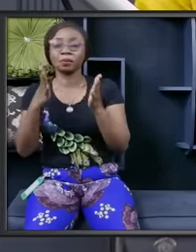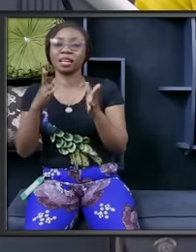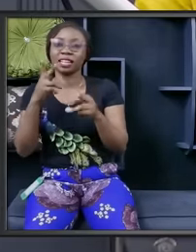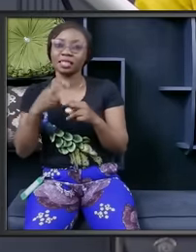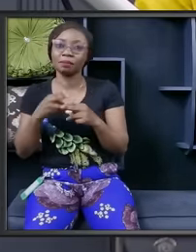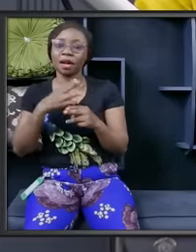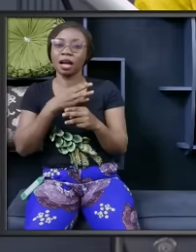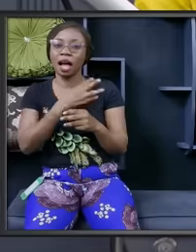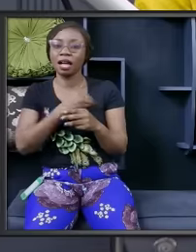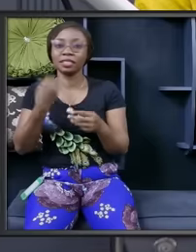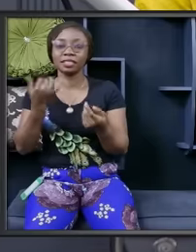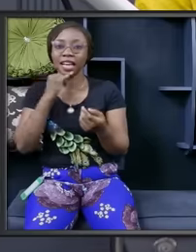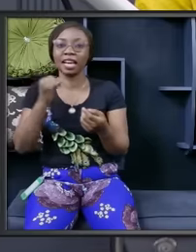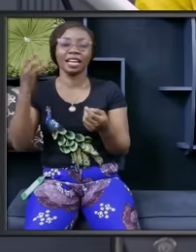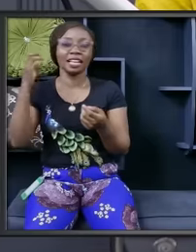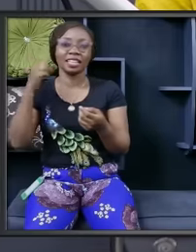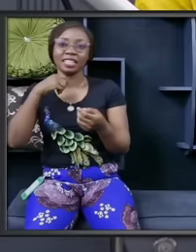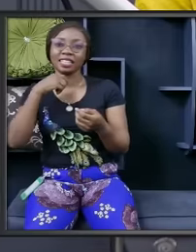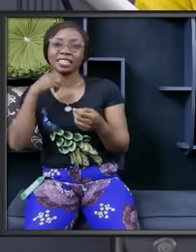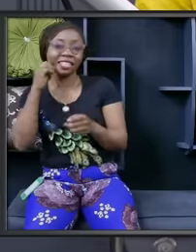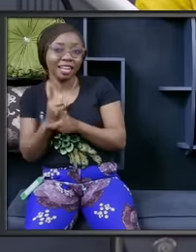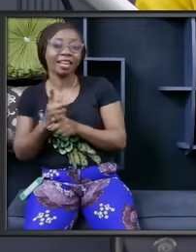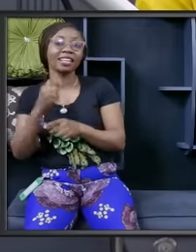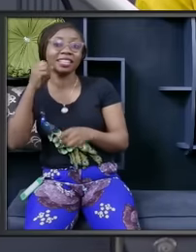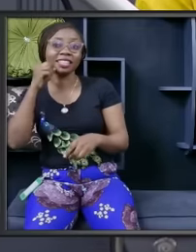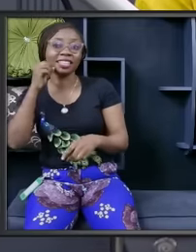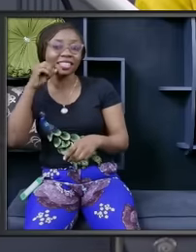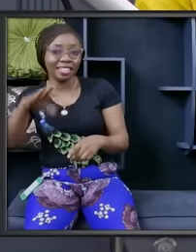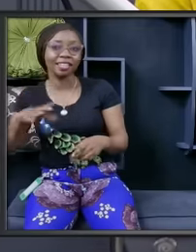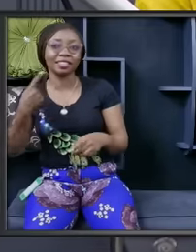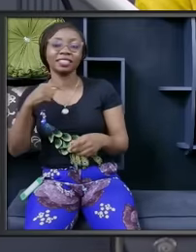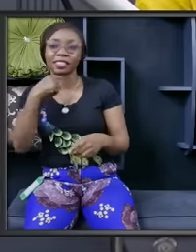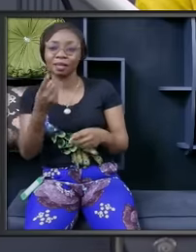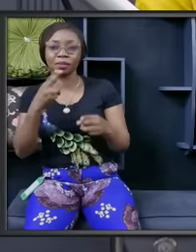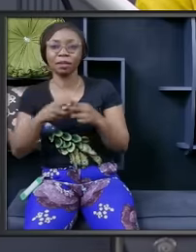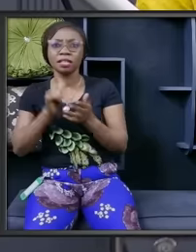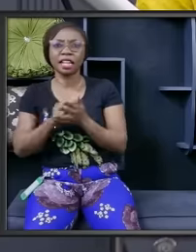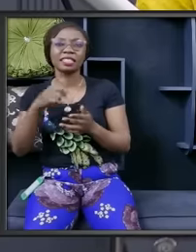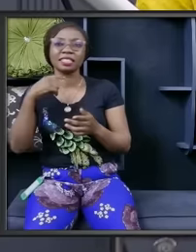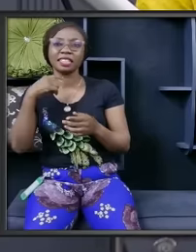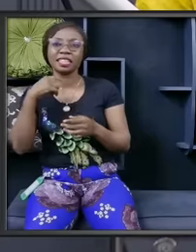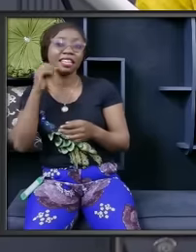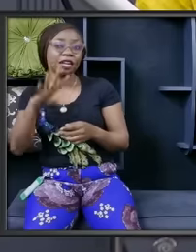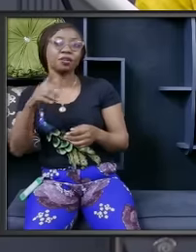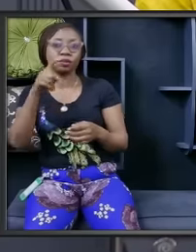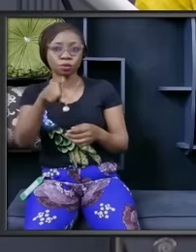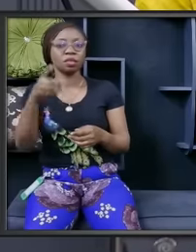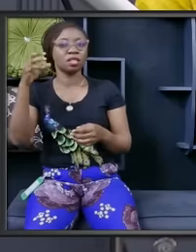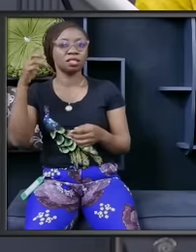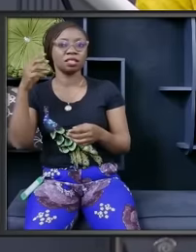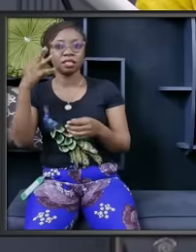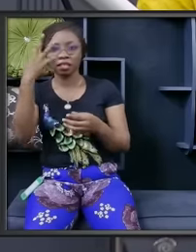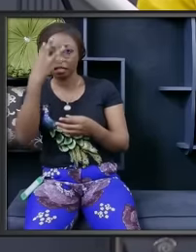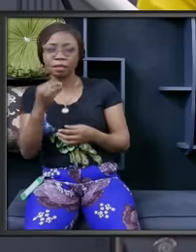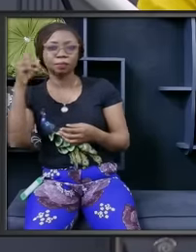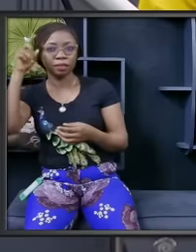And then a girl, now in the tell him the name. Say that girl, where they make love to in the night. Why he can't call me? Make him come, they